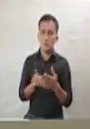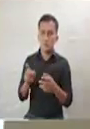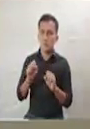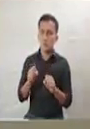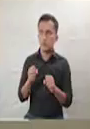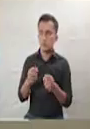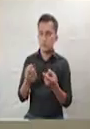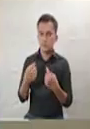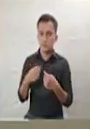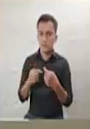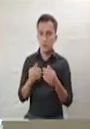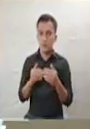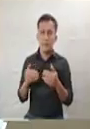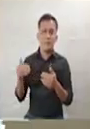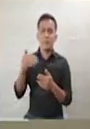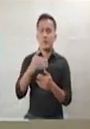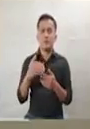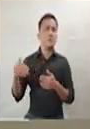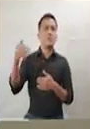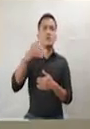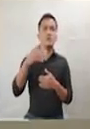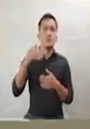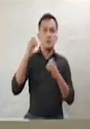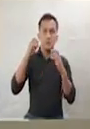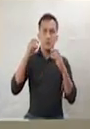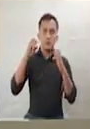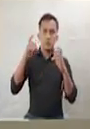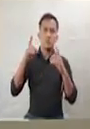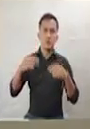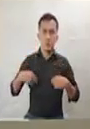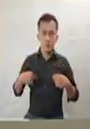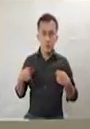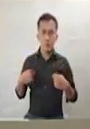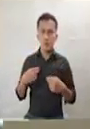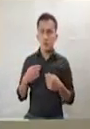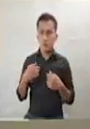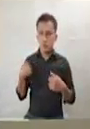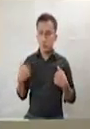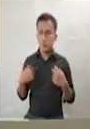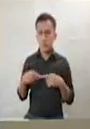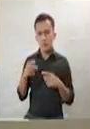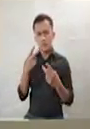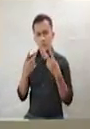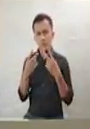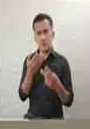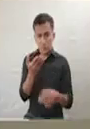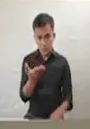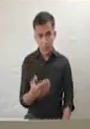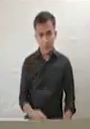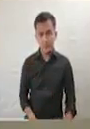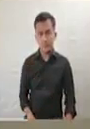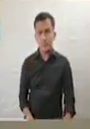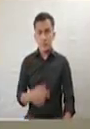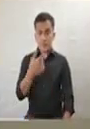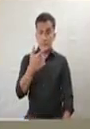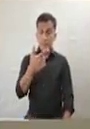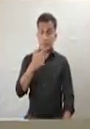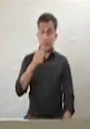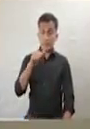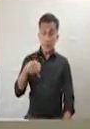beyond education, beyond health, or beyond youth. Pero sa tingin nyo, ano yung gap? Ano ba